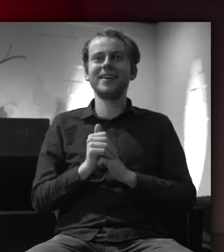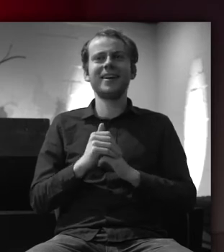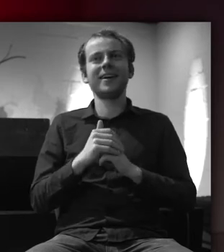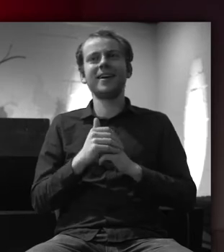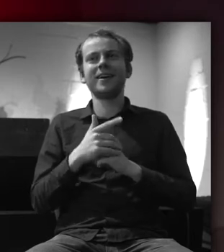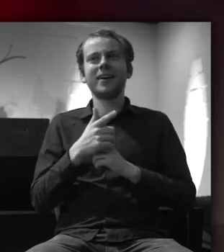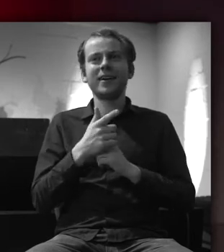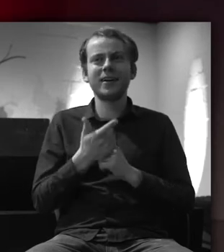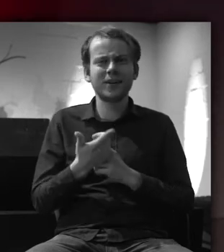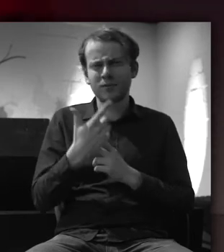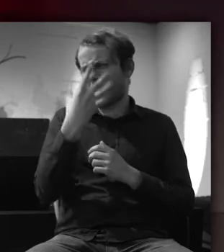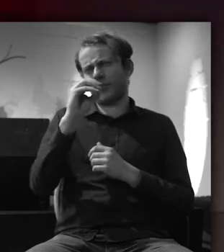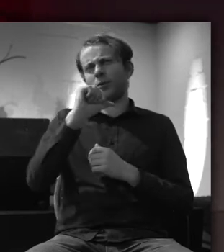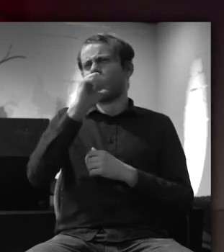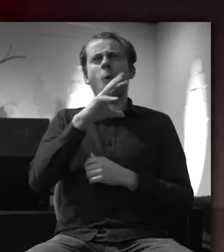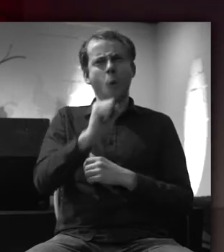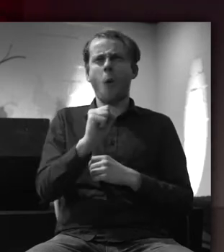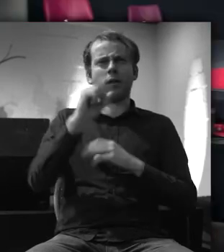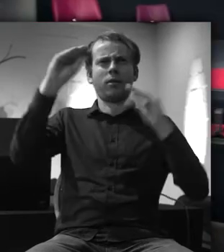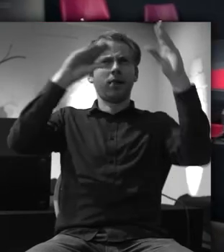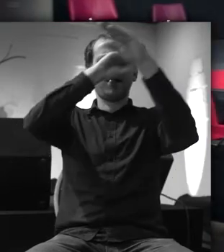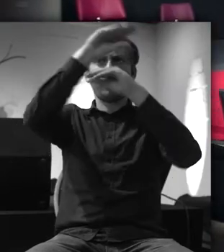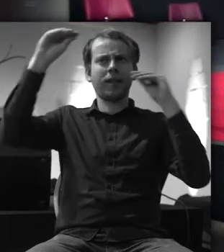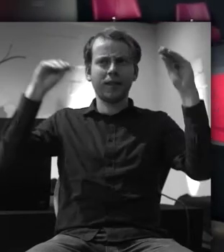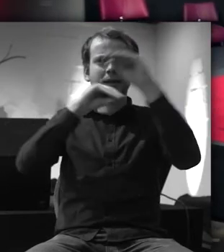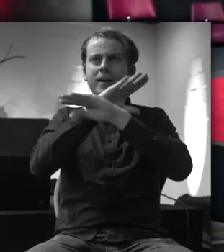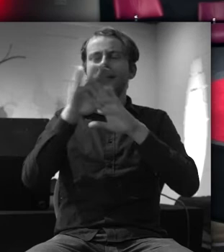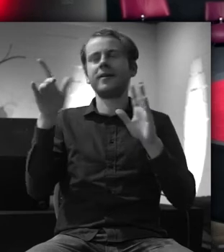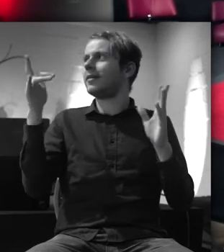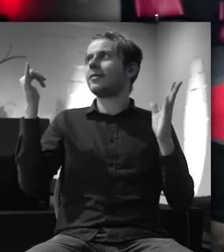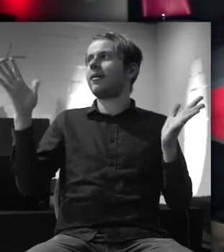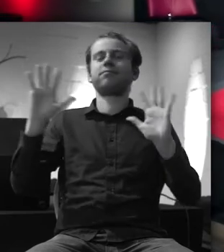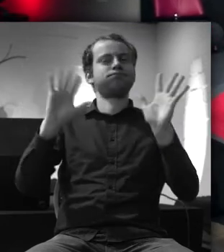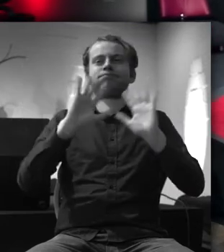sure, the very young spirit man.